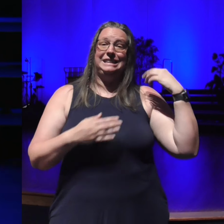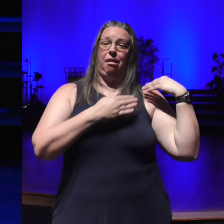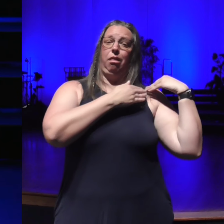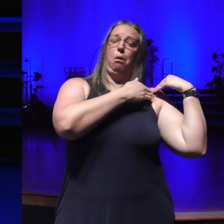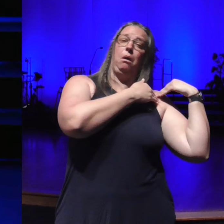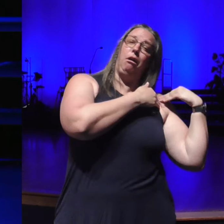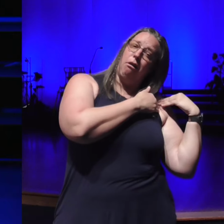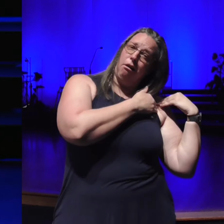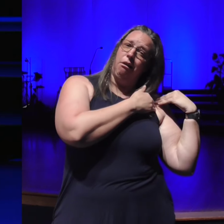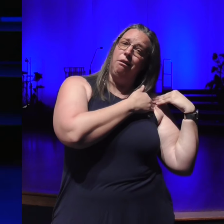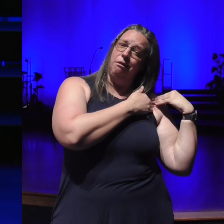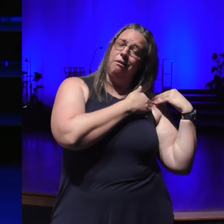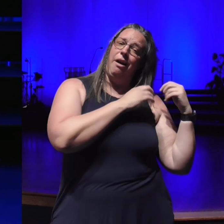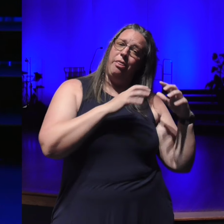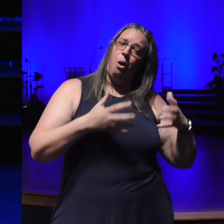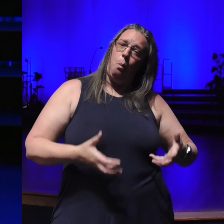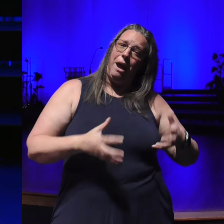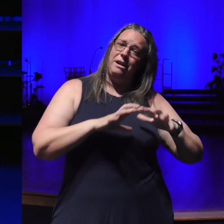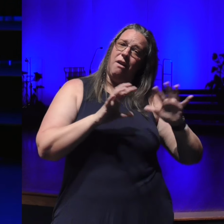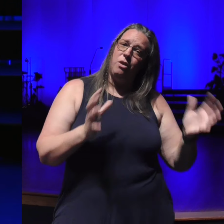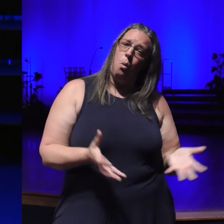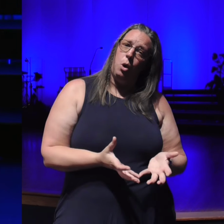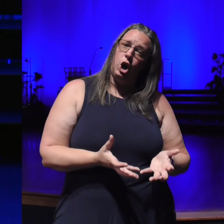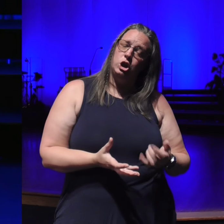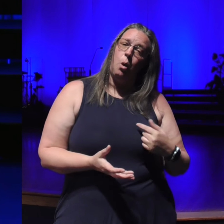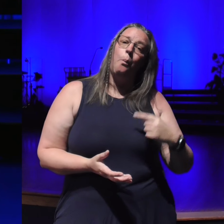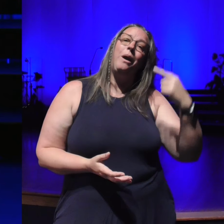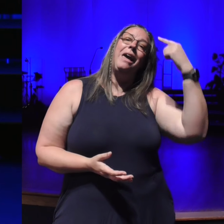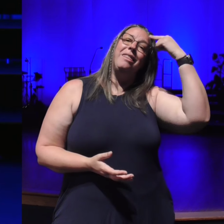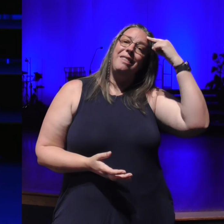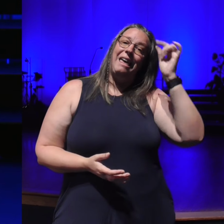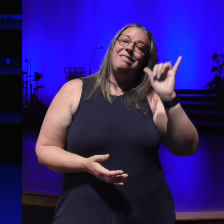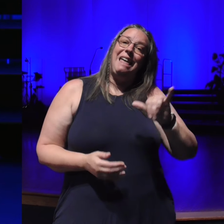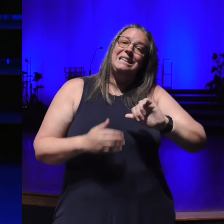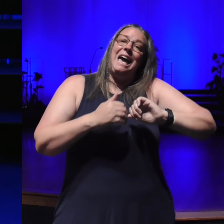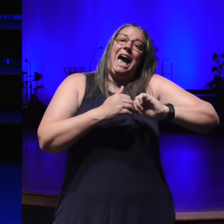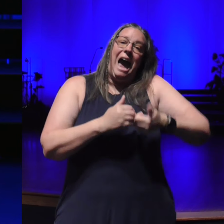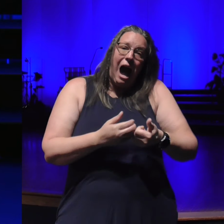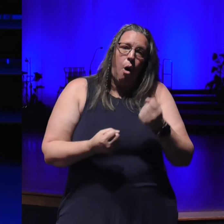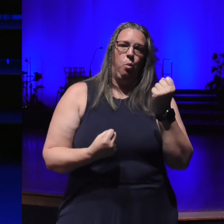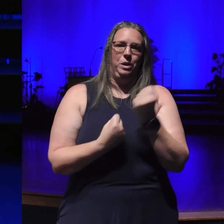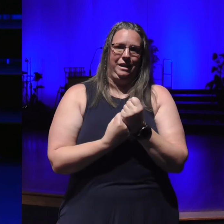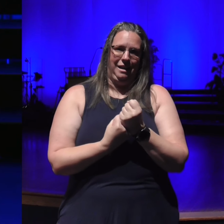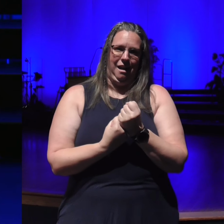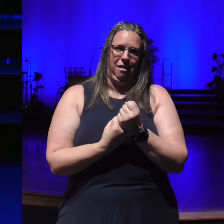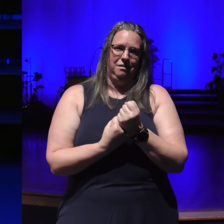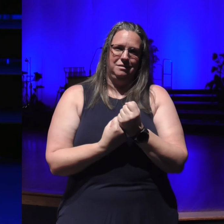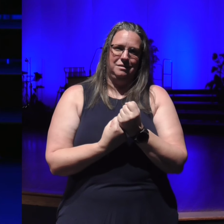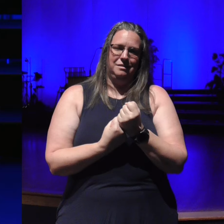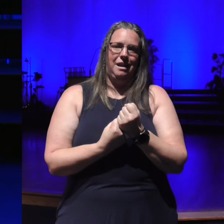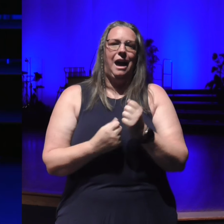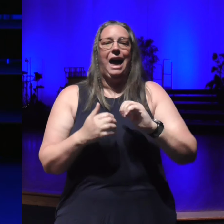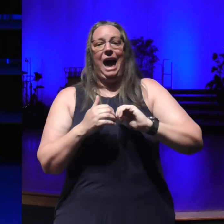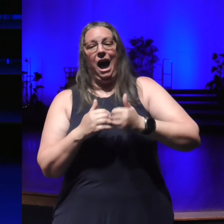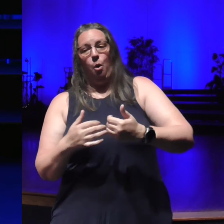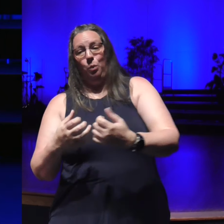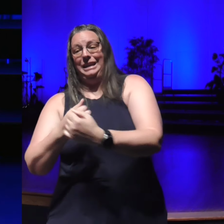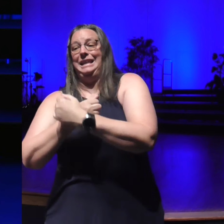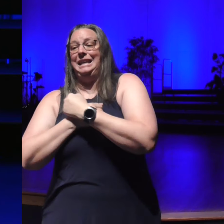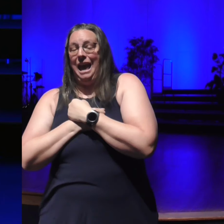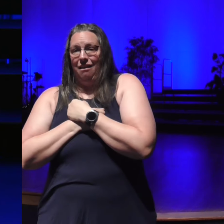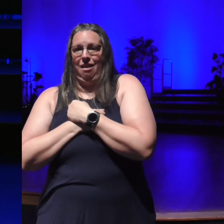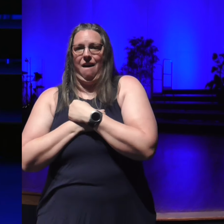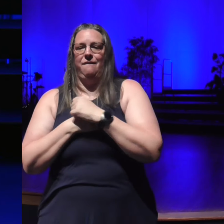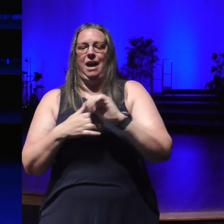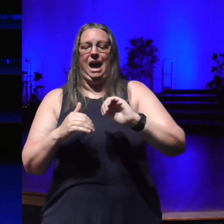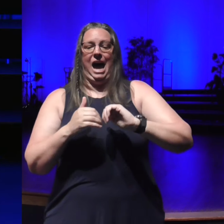on our shoulders is because we think that's how we get held. That's how we get love. That's how we get approval. That's how we